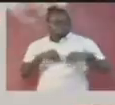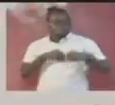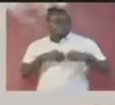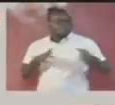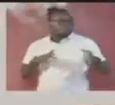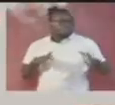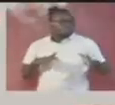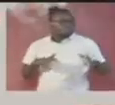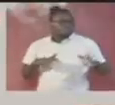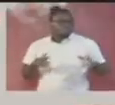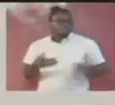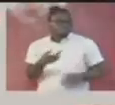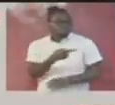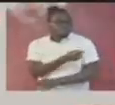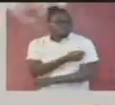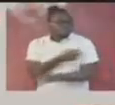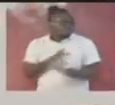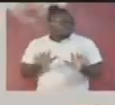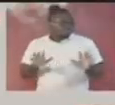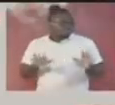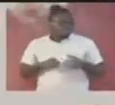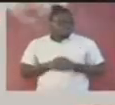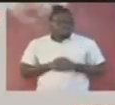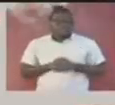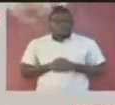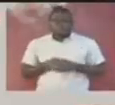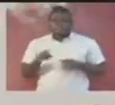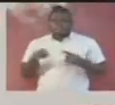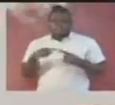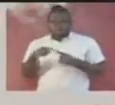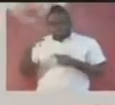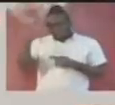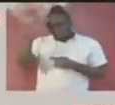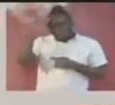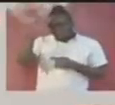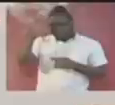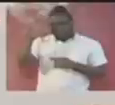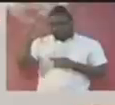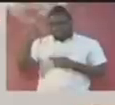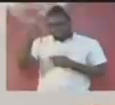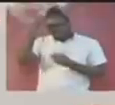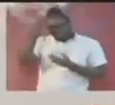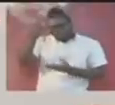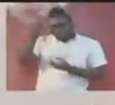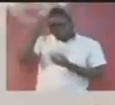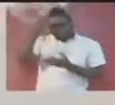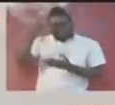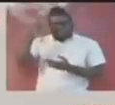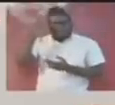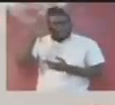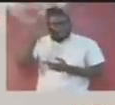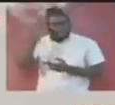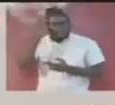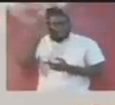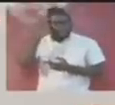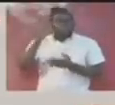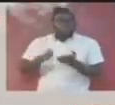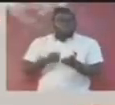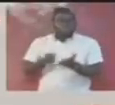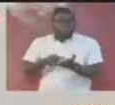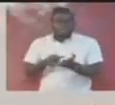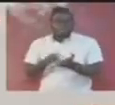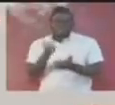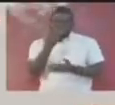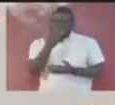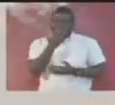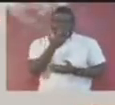recognize it's their reality and give them the information. But I am pleased to say, as we give out more and more information, more